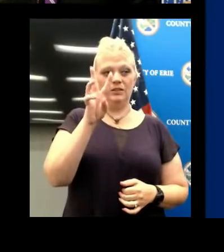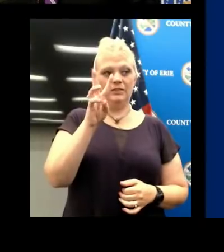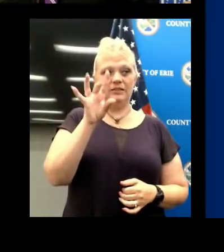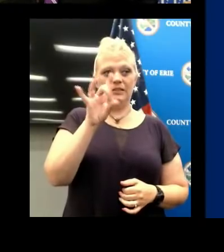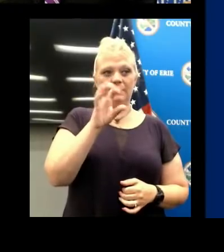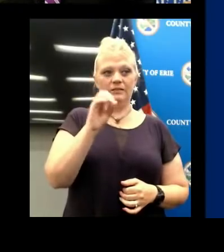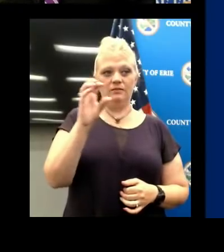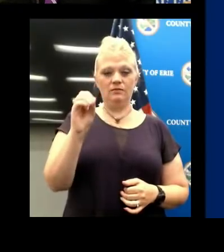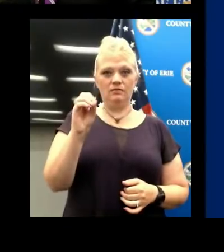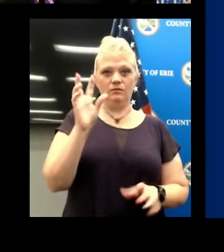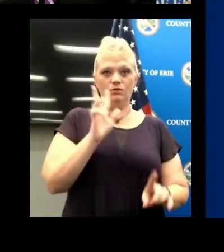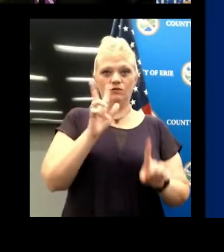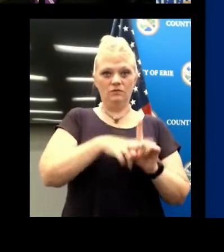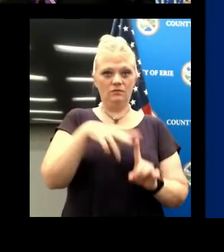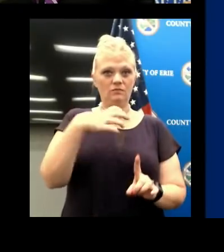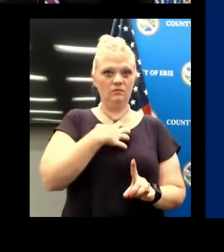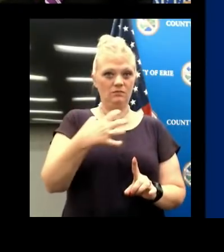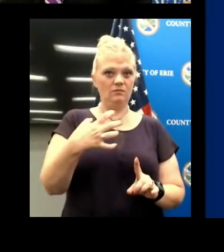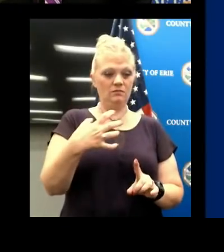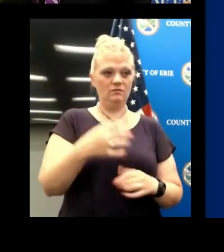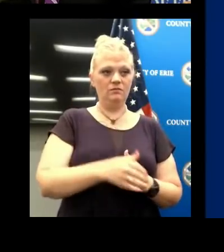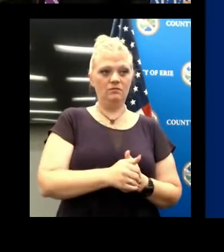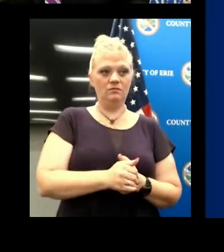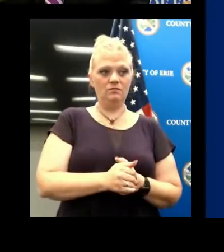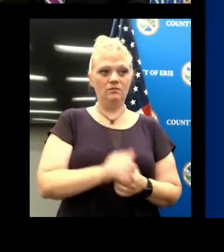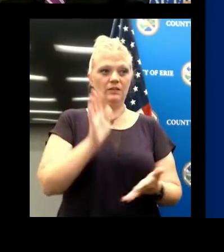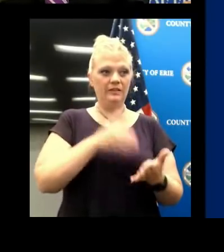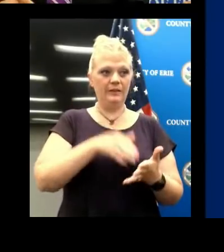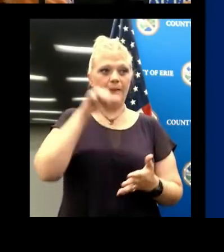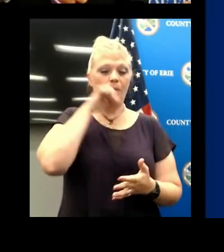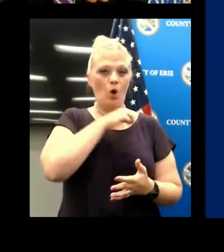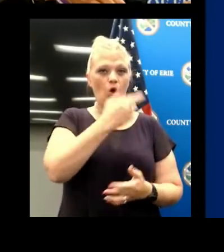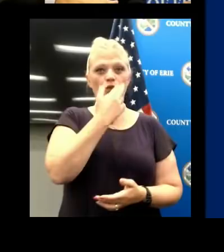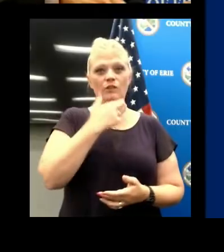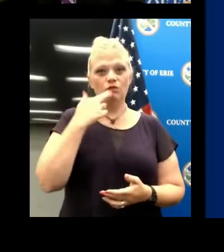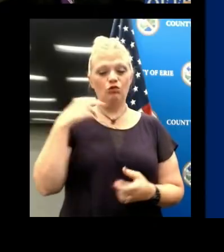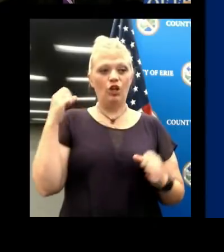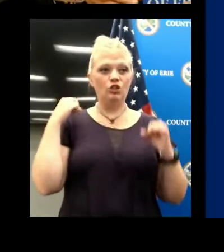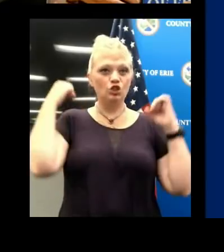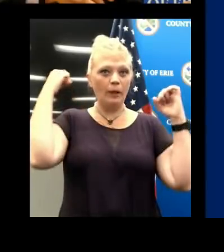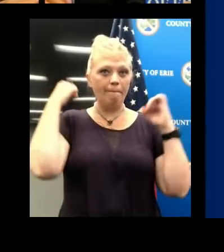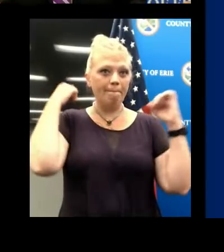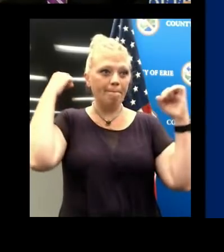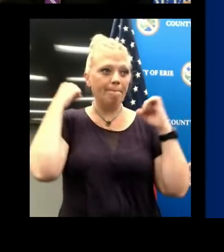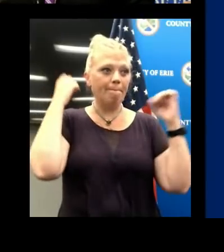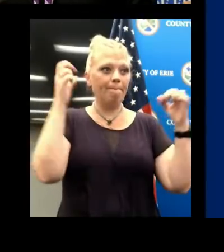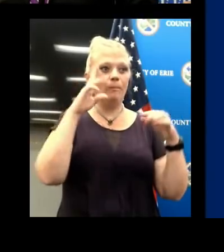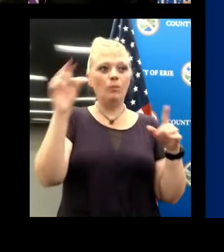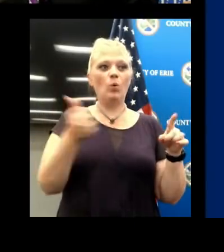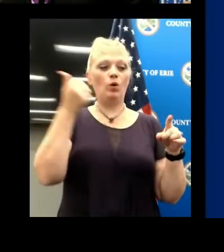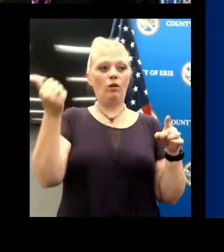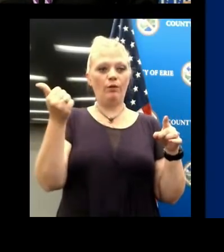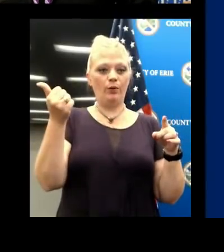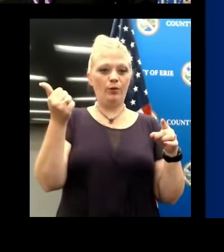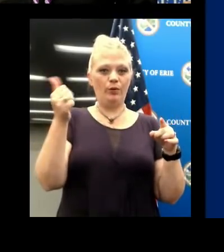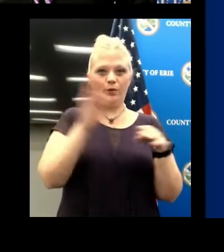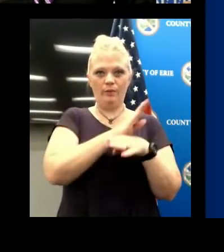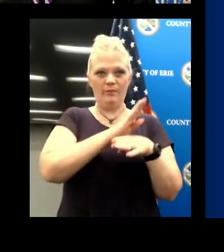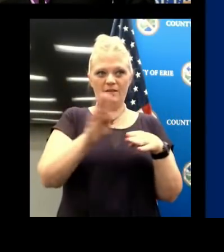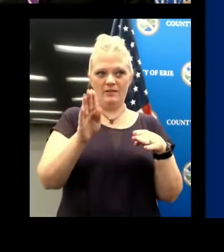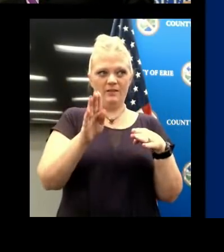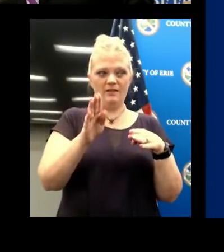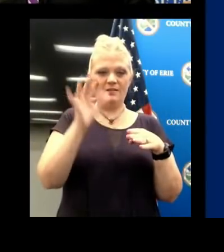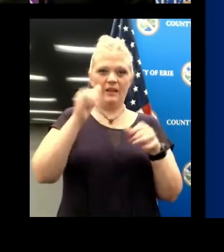961-6800 to file a complaint against a bar, restaurant, gym, or other entity that is under the auspices